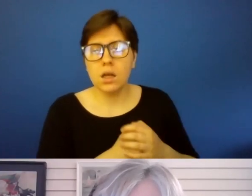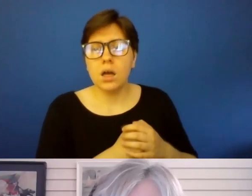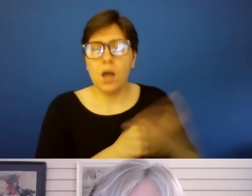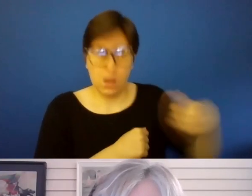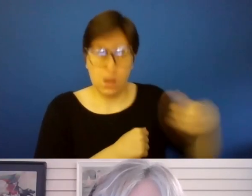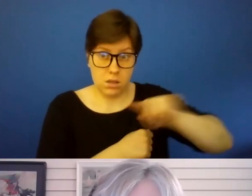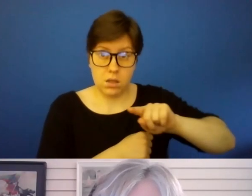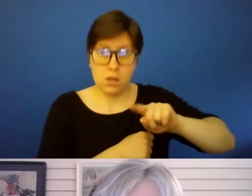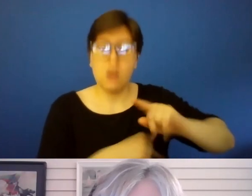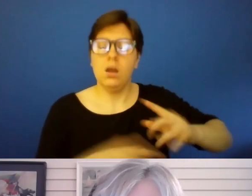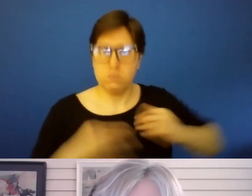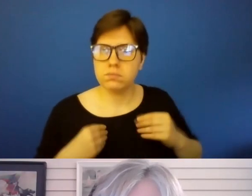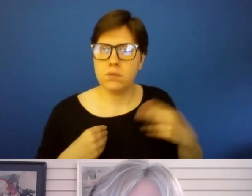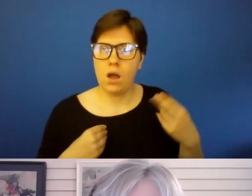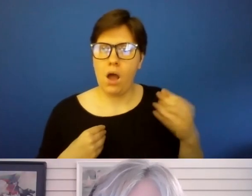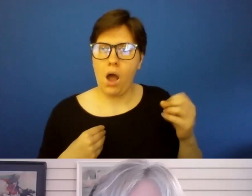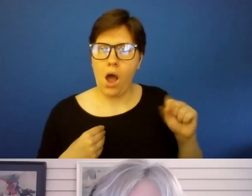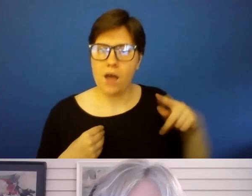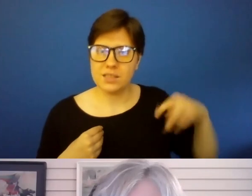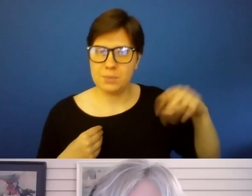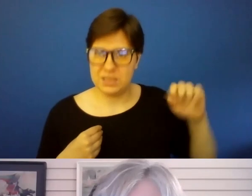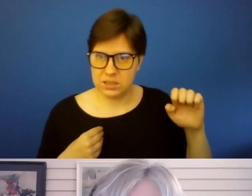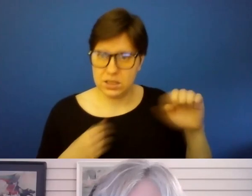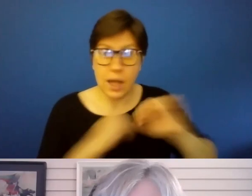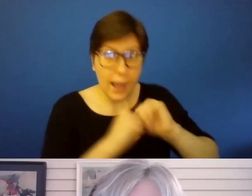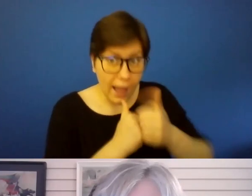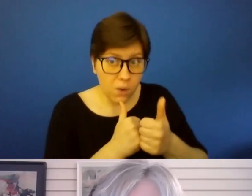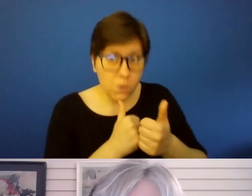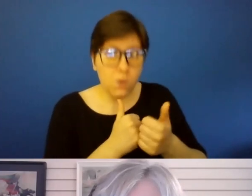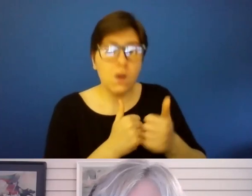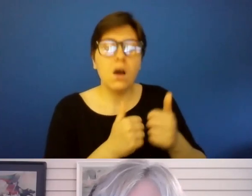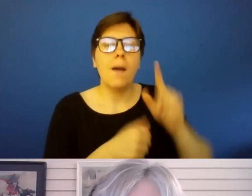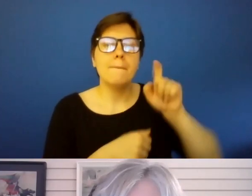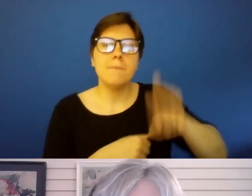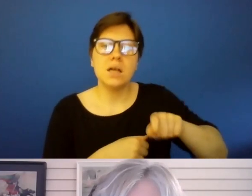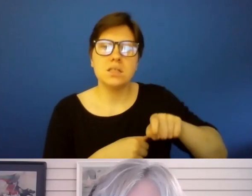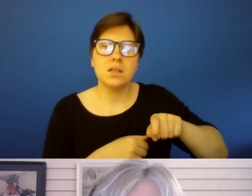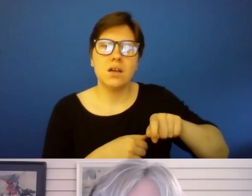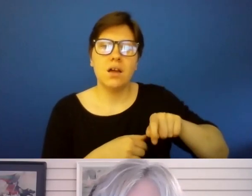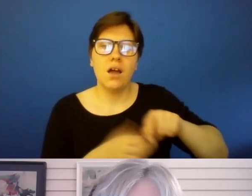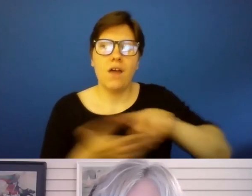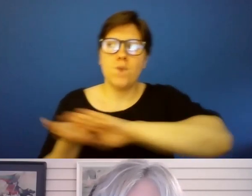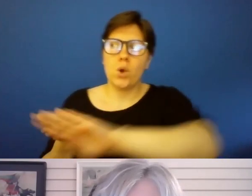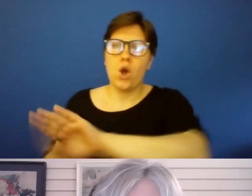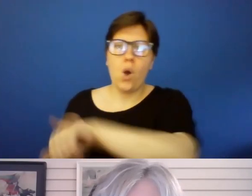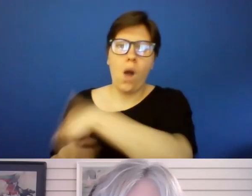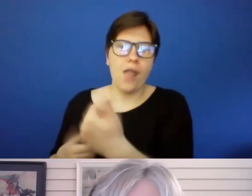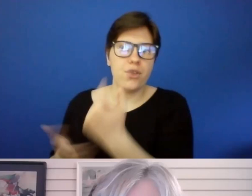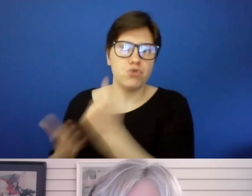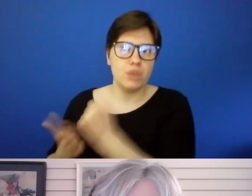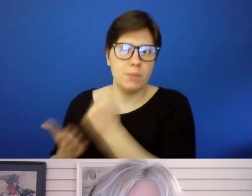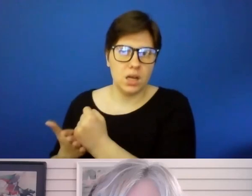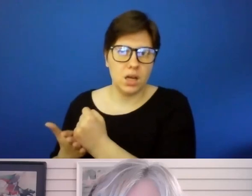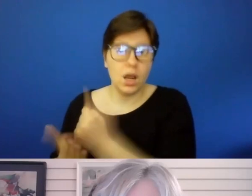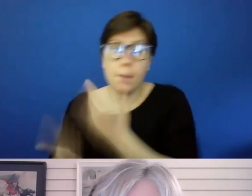get on hospice. And the way you get on hospice is you have to forego all the curative directed treatment. There may have been additional